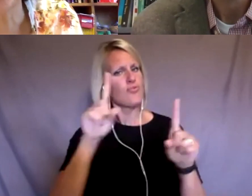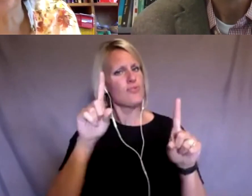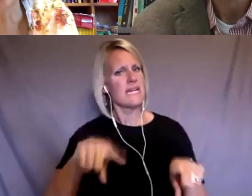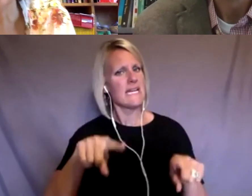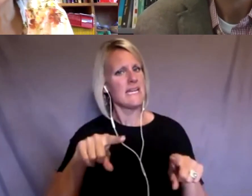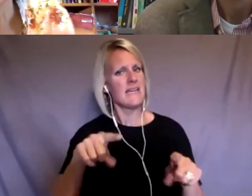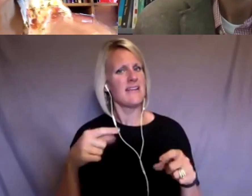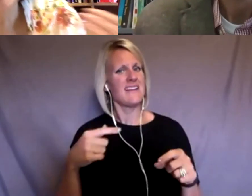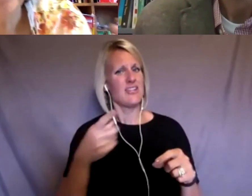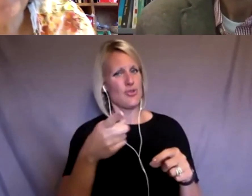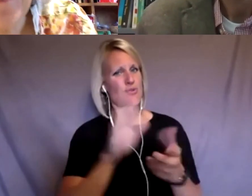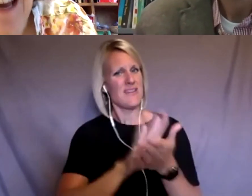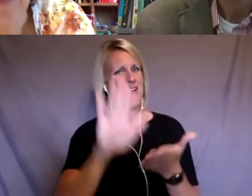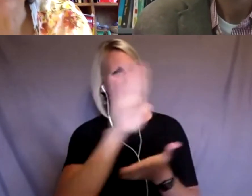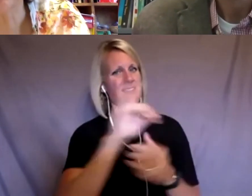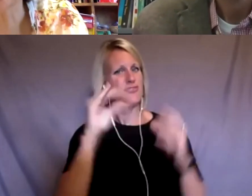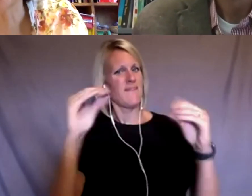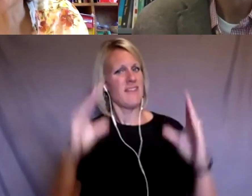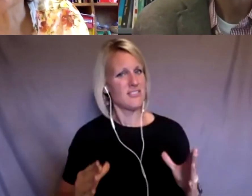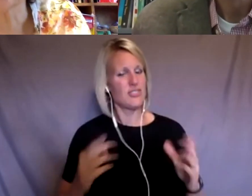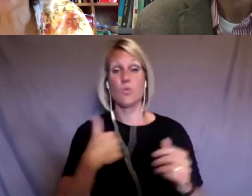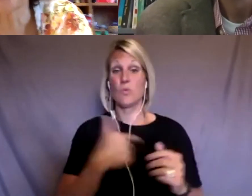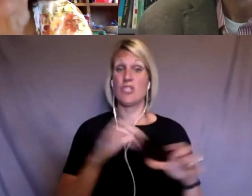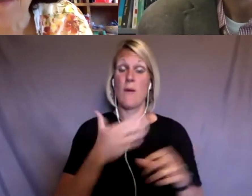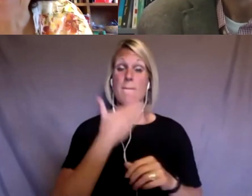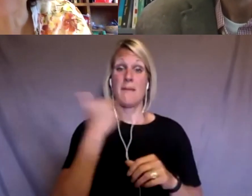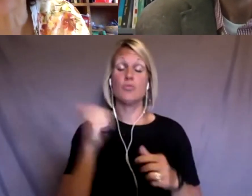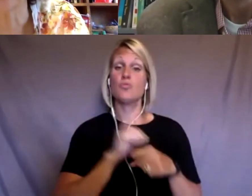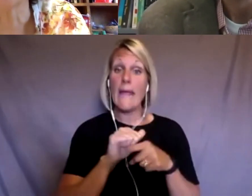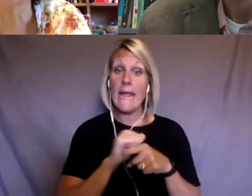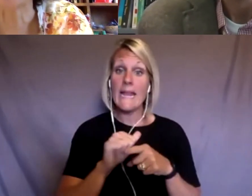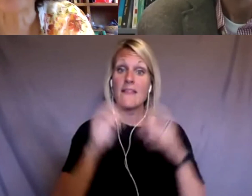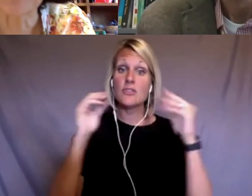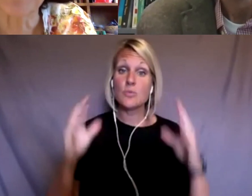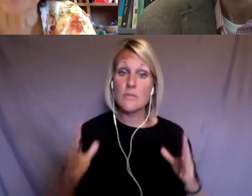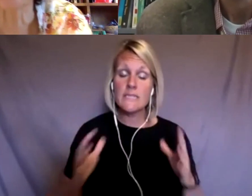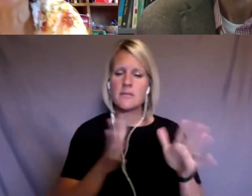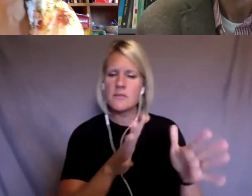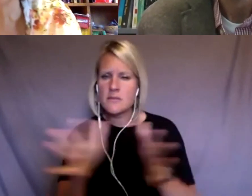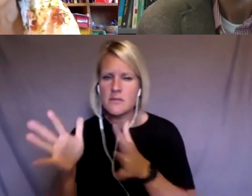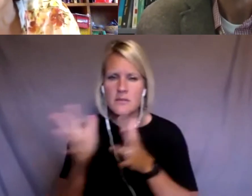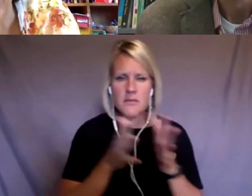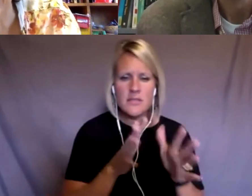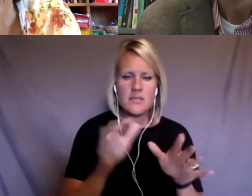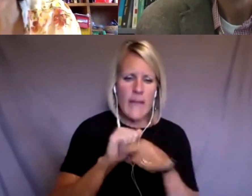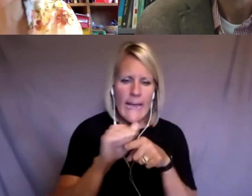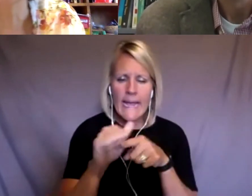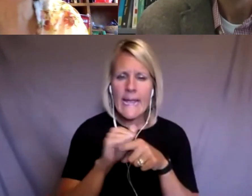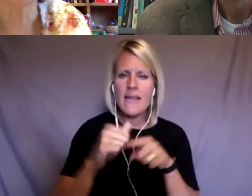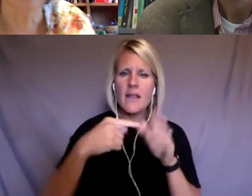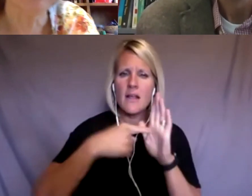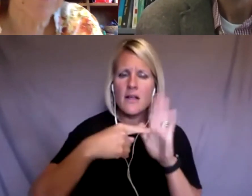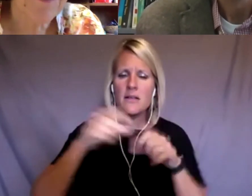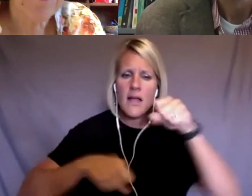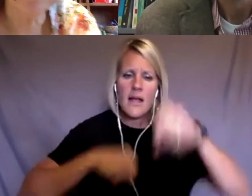best to train our students to the merits of pedestrianism, of cycling,